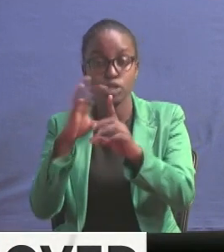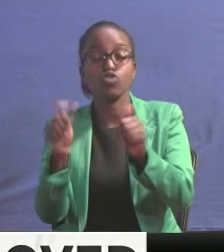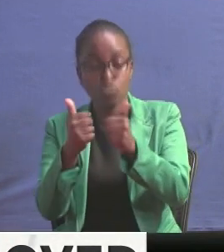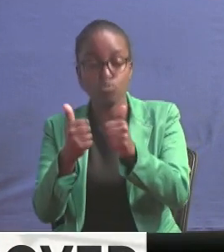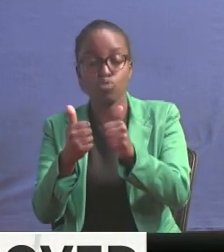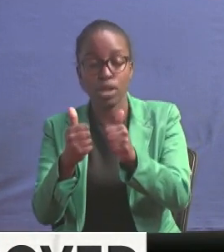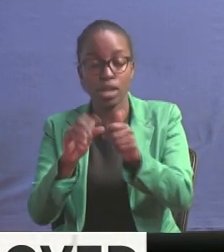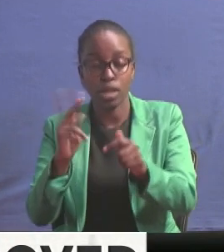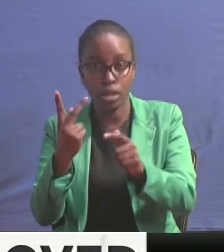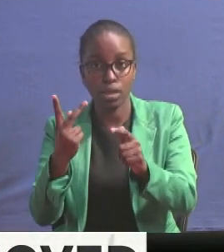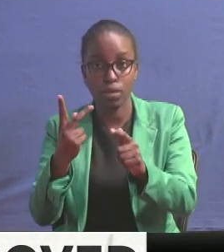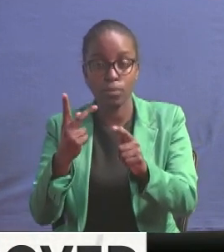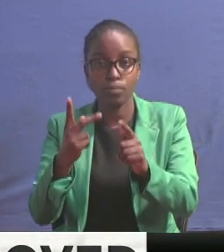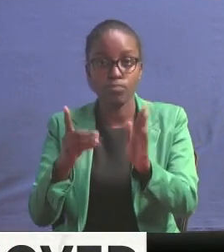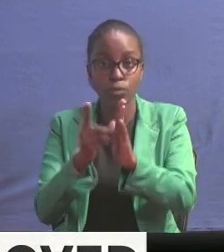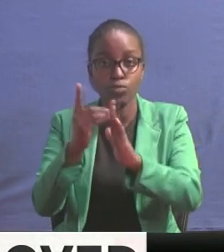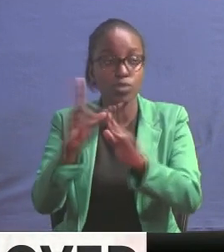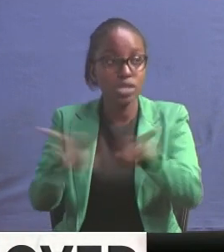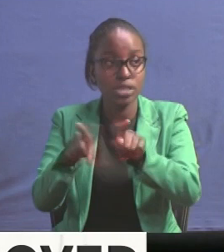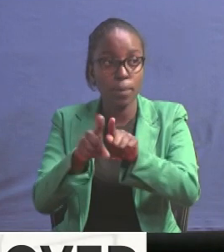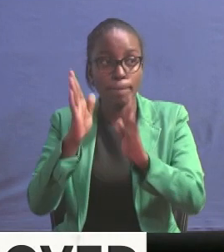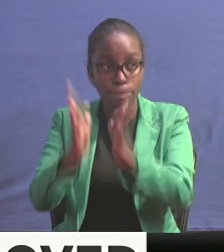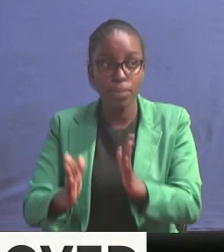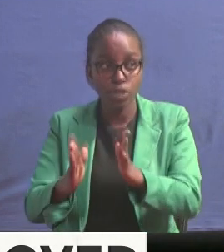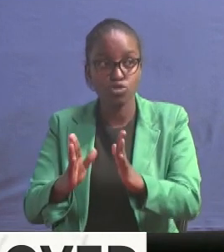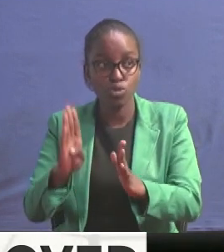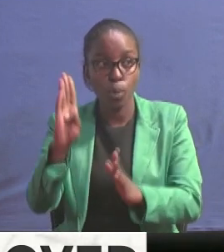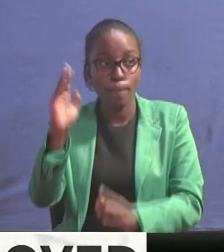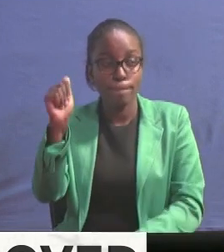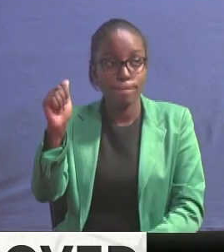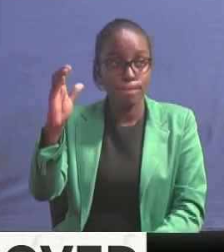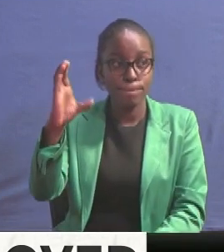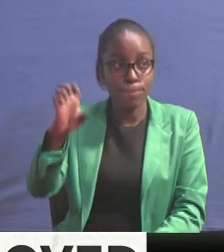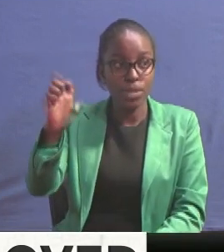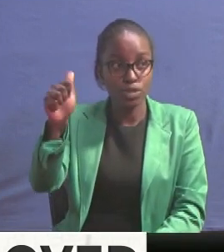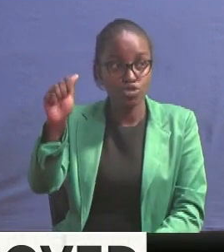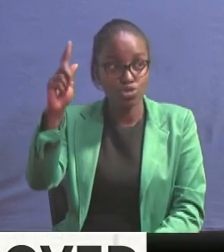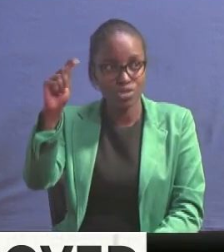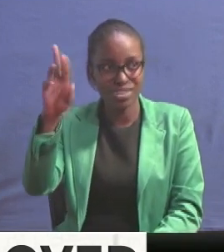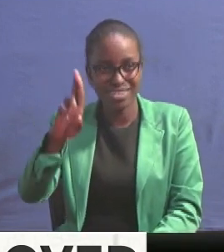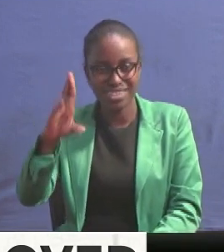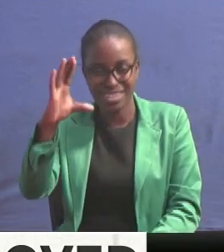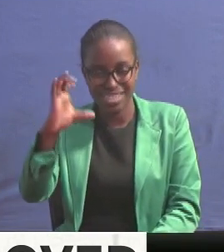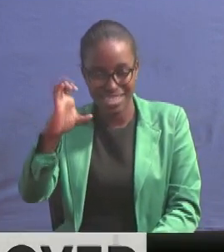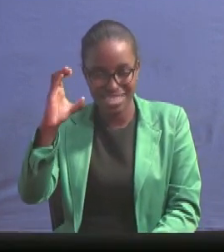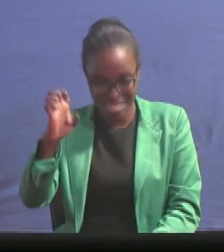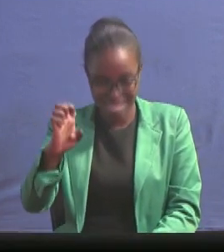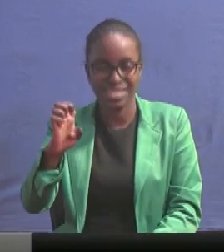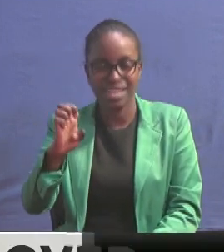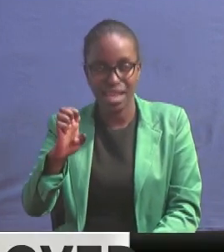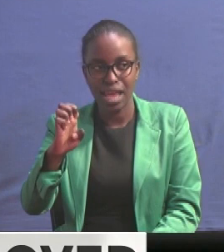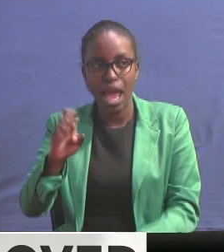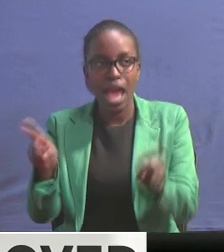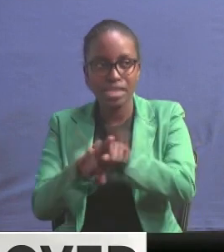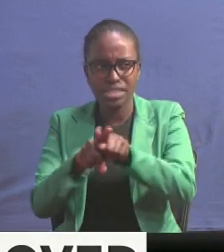the appointment of the following persons. Ms. Beatrice Askul Moy as the Cabinet Secretary for East African